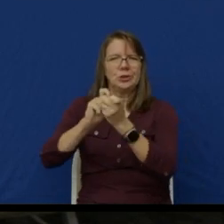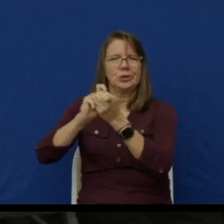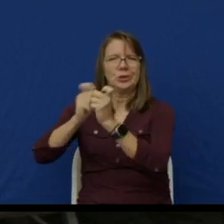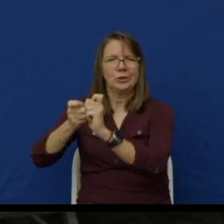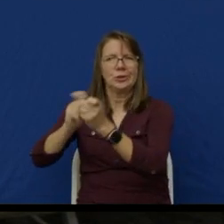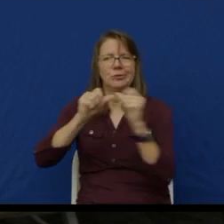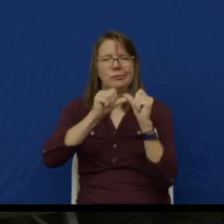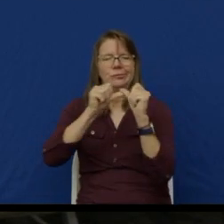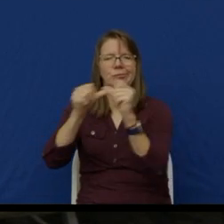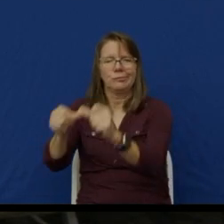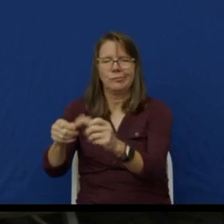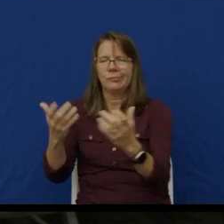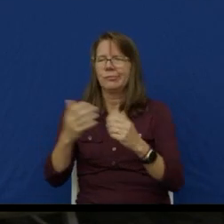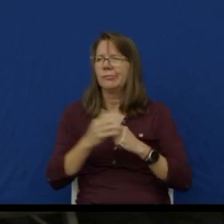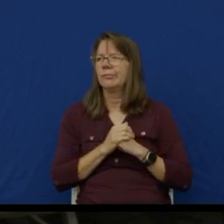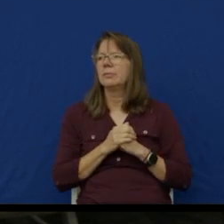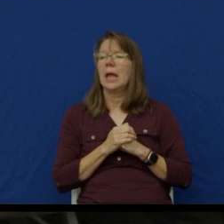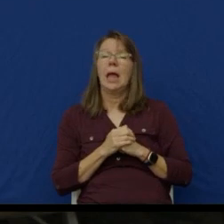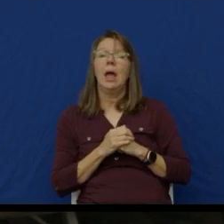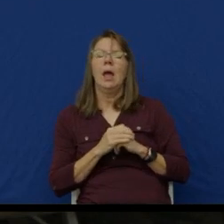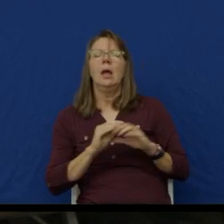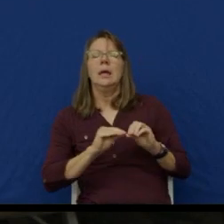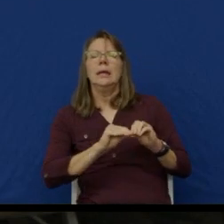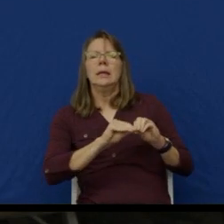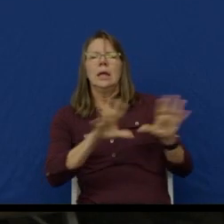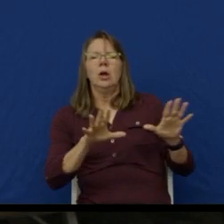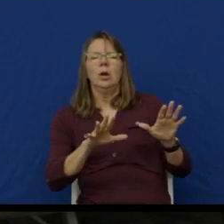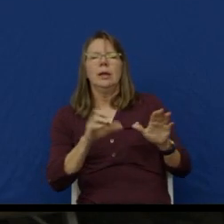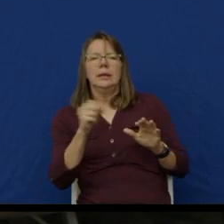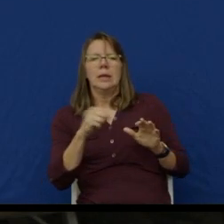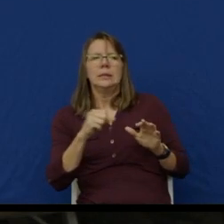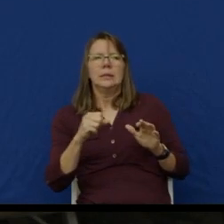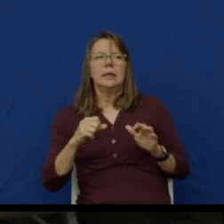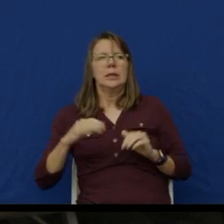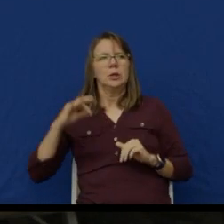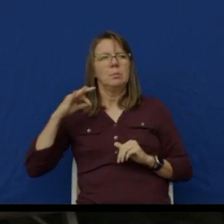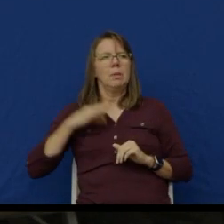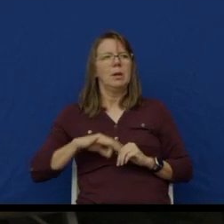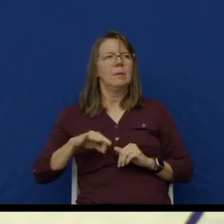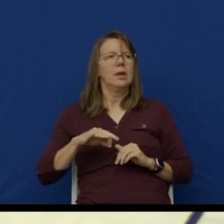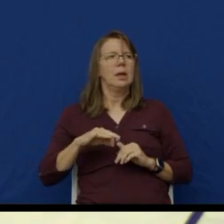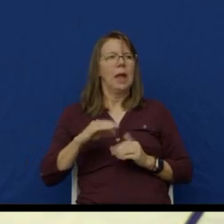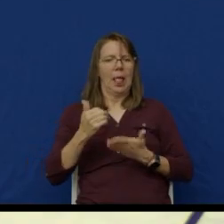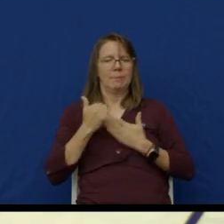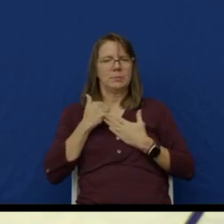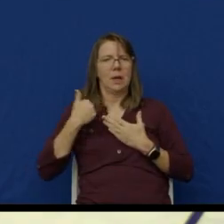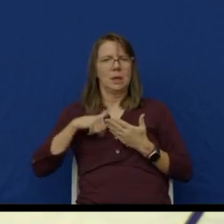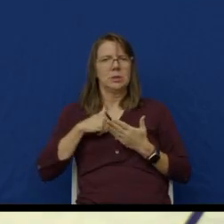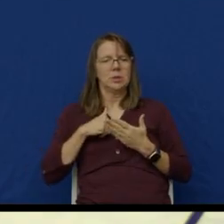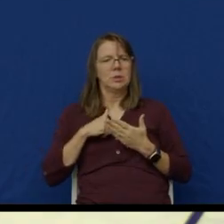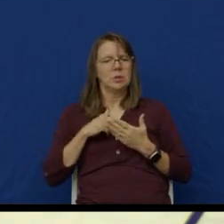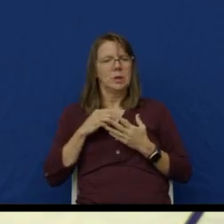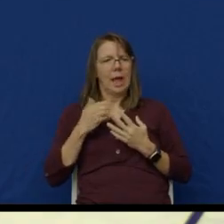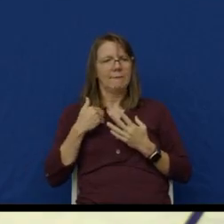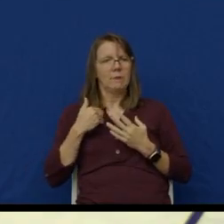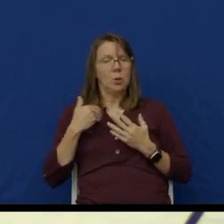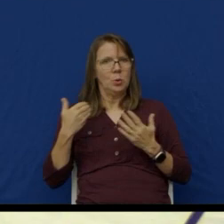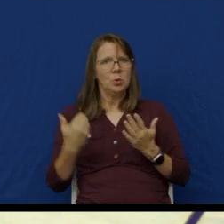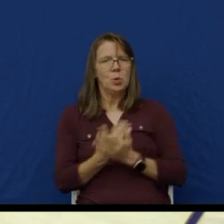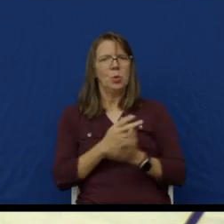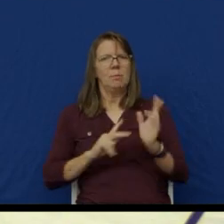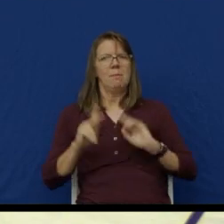we've had the benefit of fresh eyes and, a fresh perspective. Always. I mean, yes, so